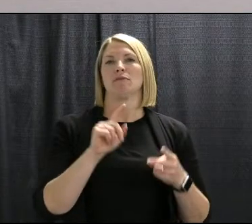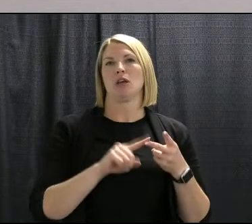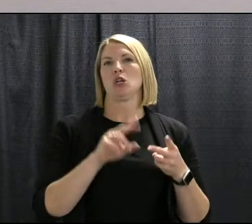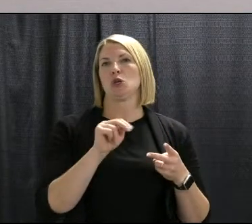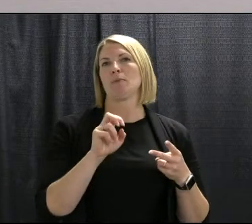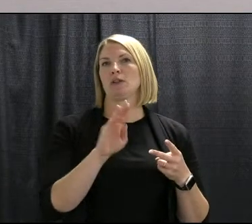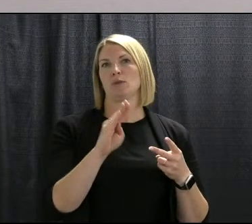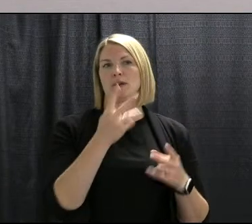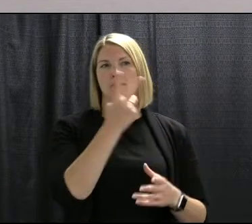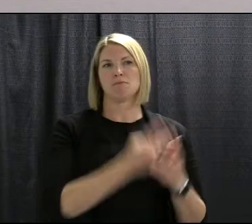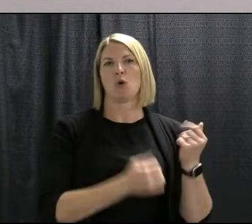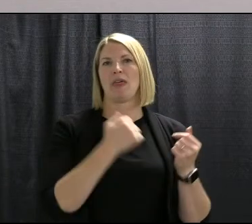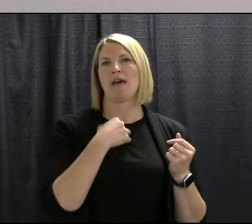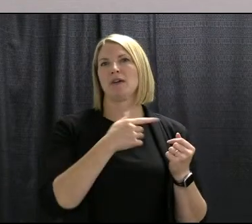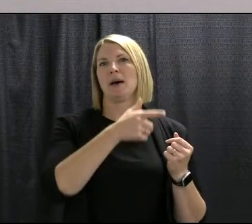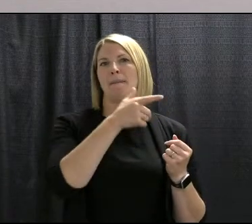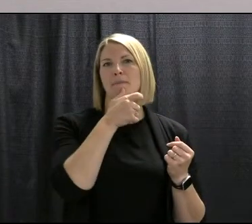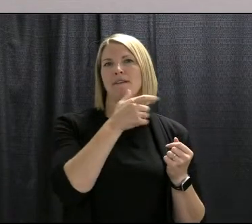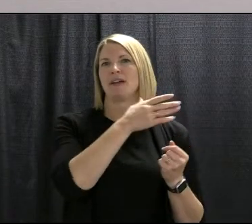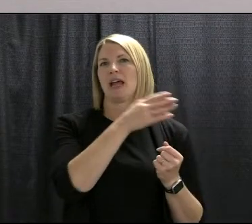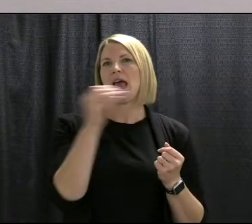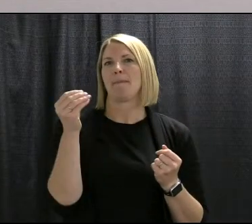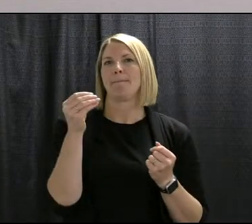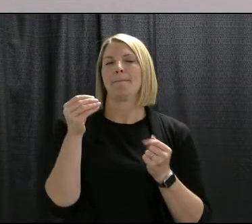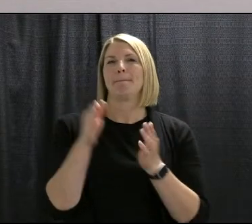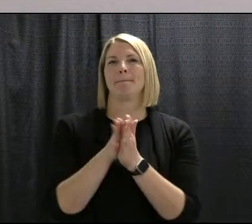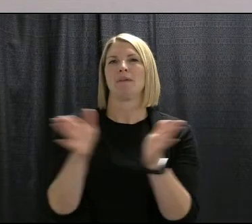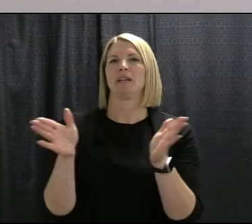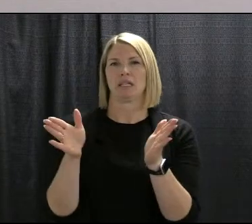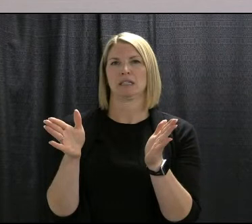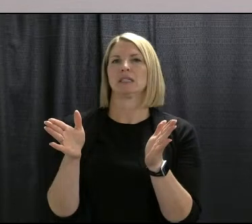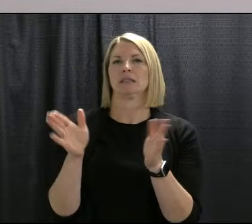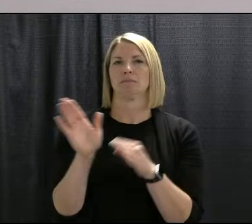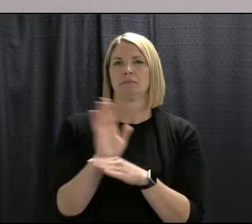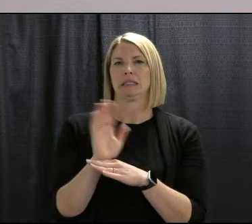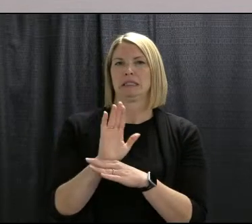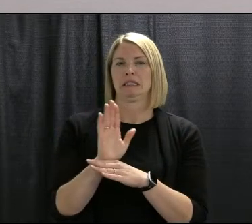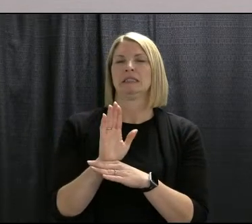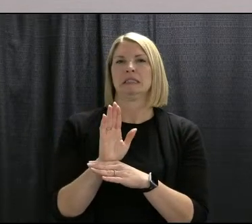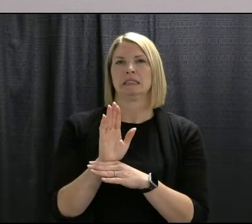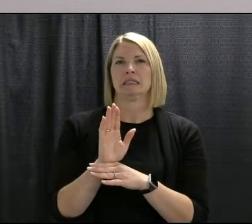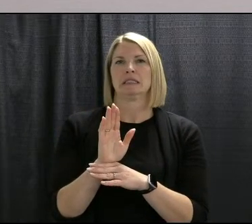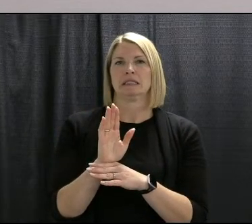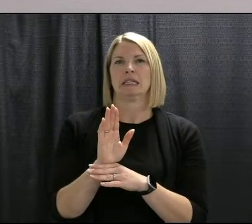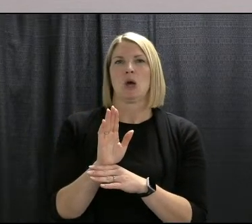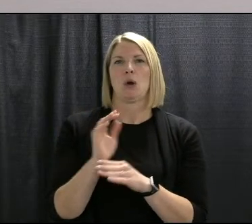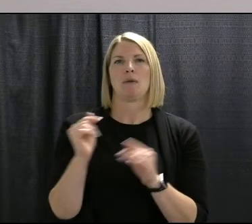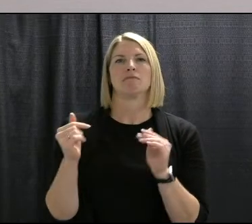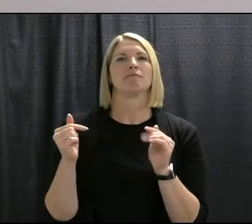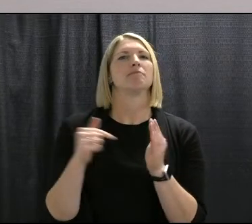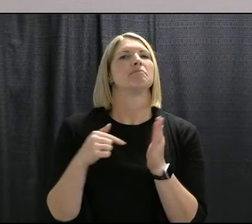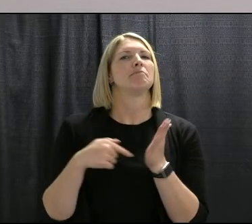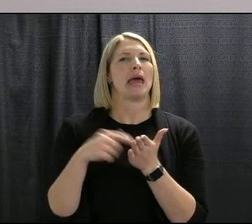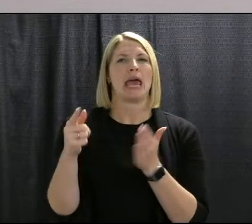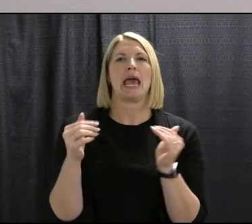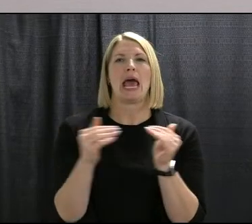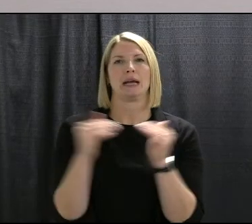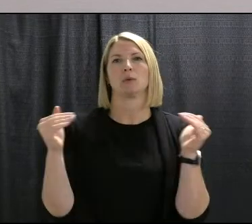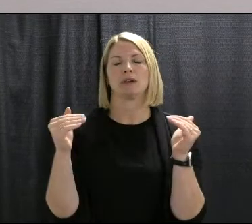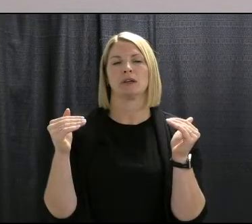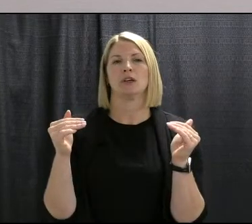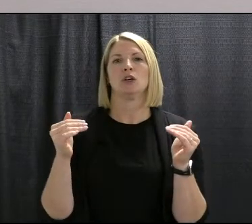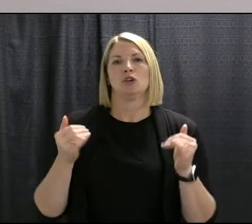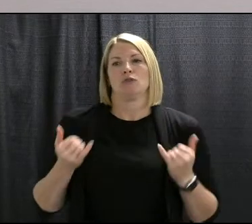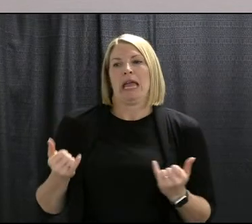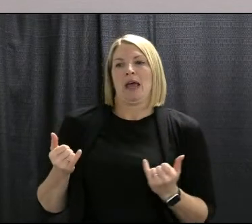private. But what's important to consider here is the gender wage gap. This is one tool that's going to be used to help close the gender wage gap. And as we look